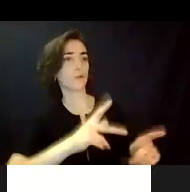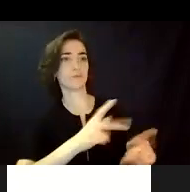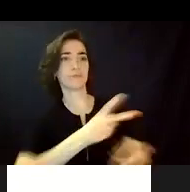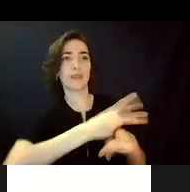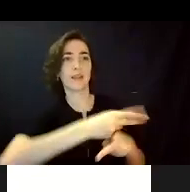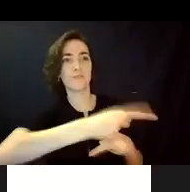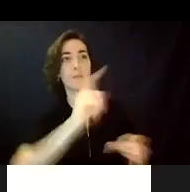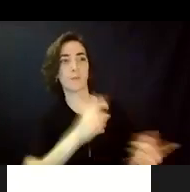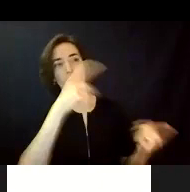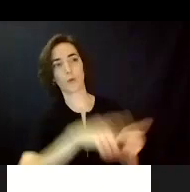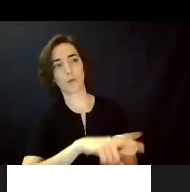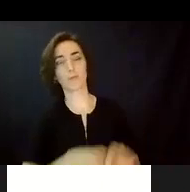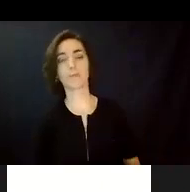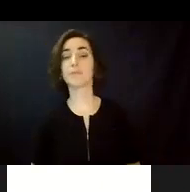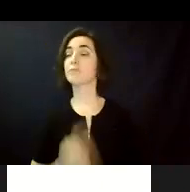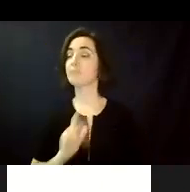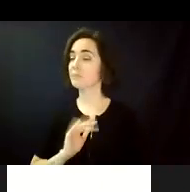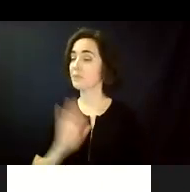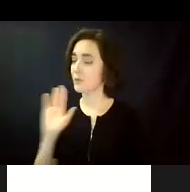Okay, great, great.